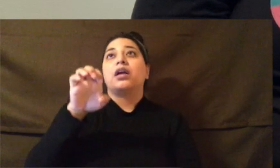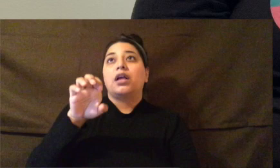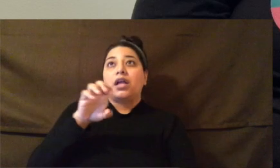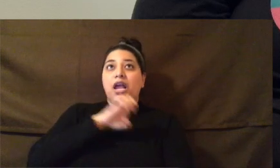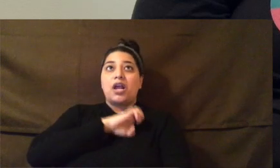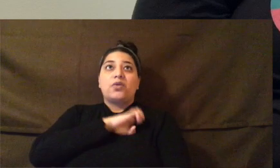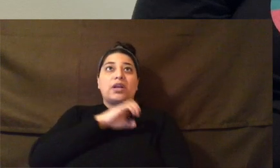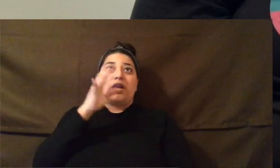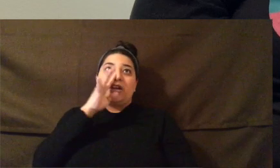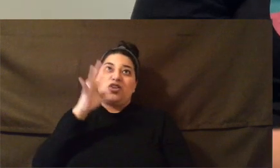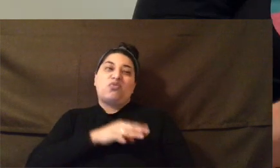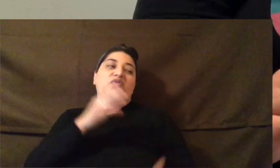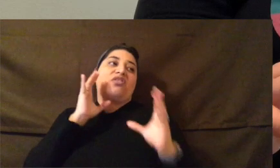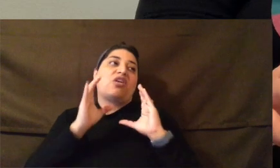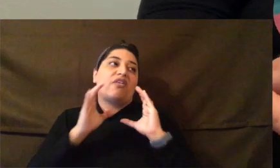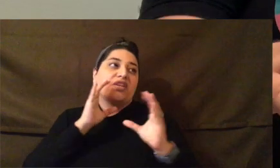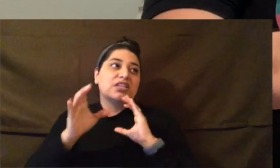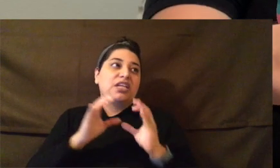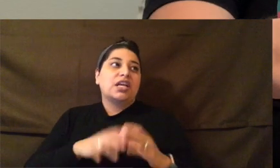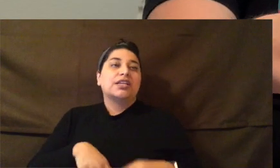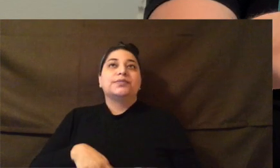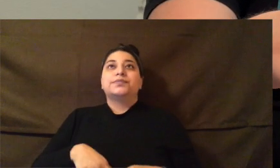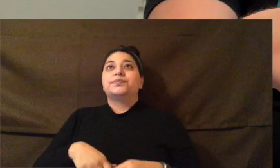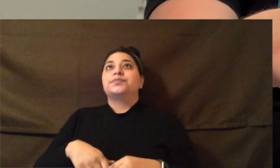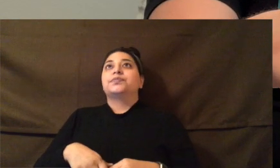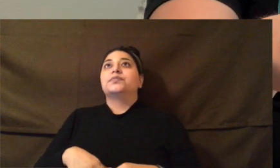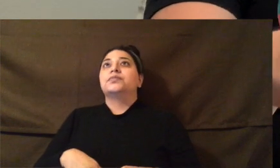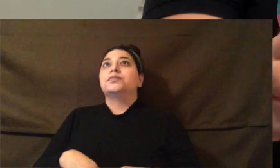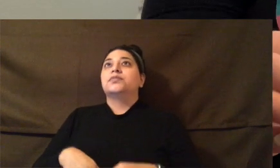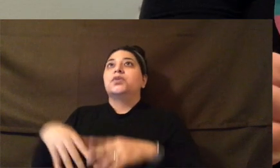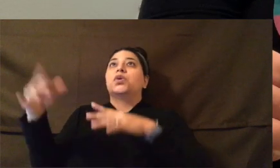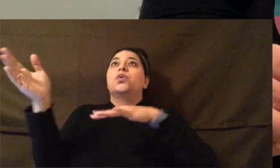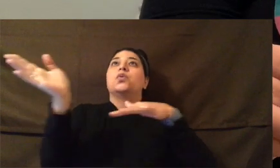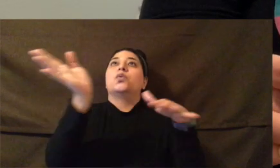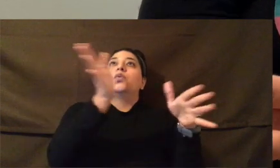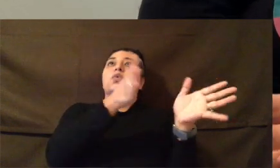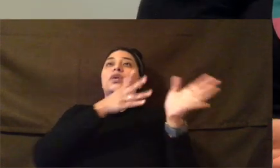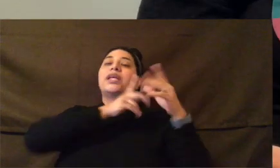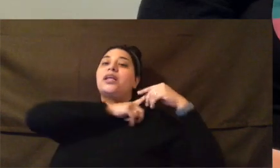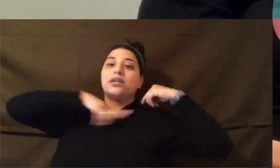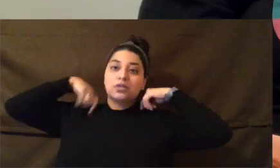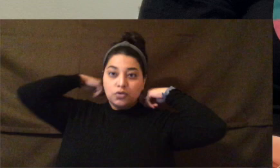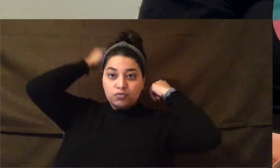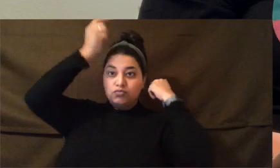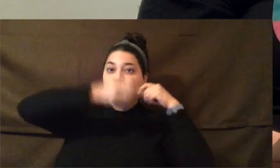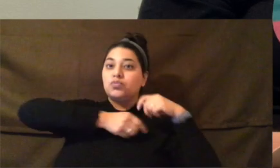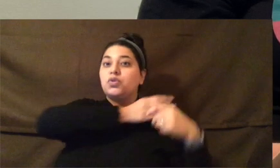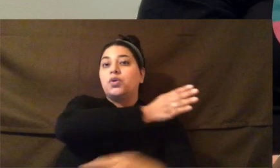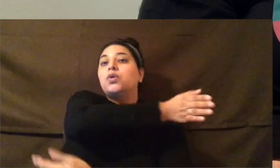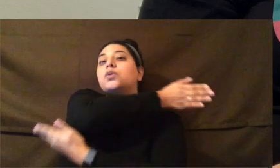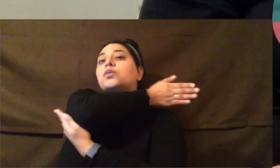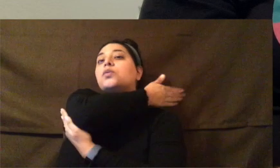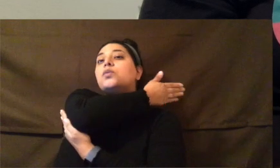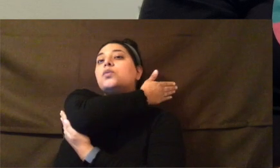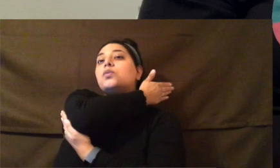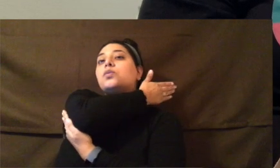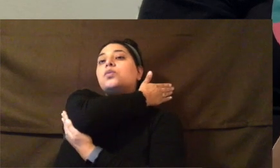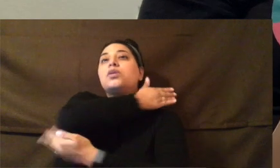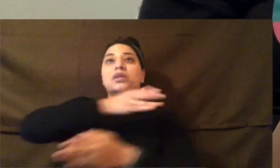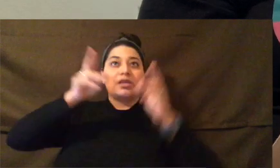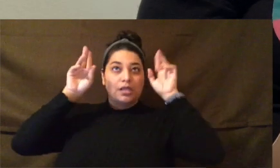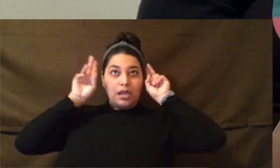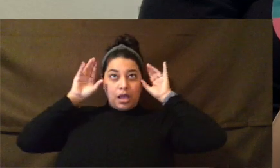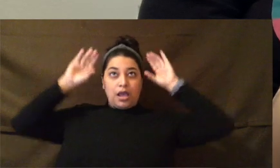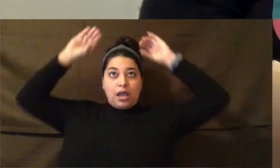Edward, as usual, was disregarding the conversation. A breeze was blowing off at sea, and the silk scarf wrapped around his neck billowed out behind